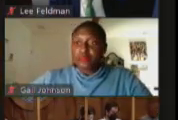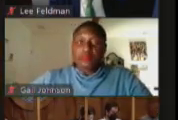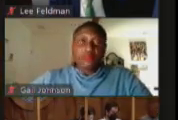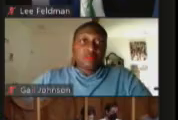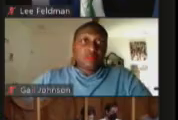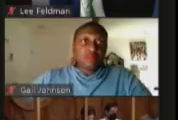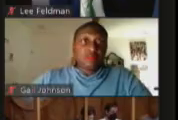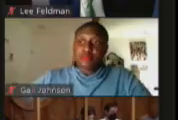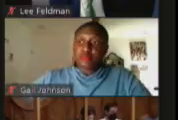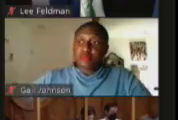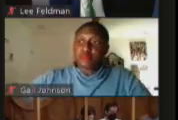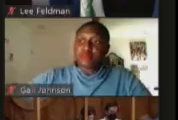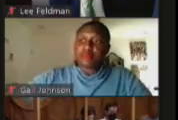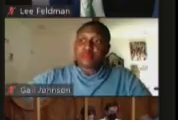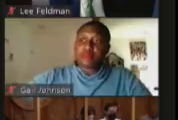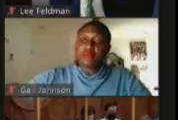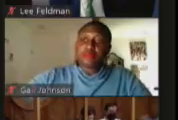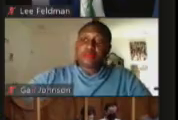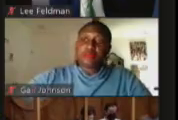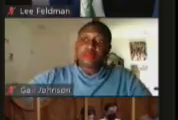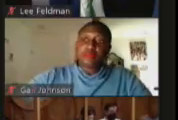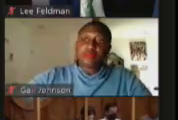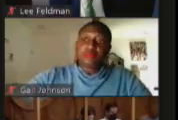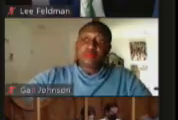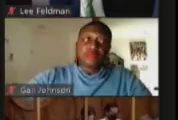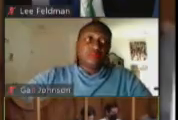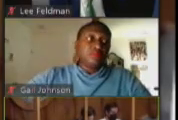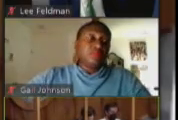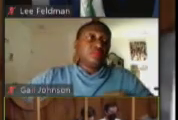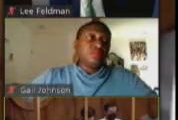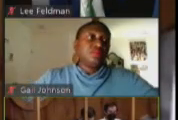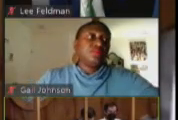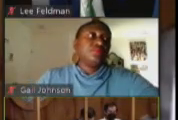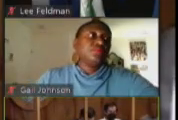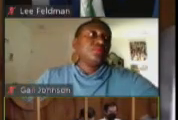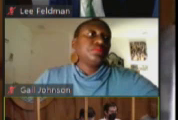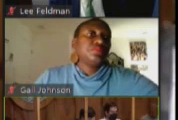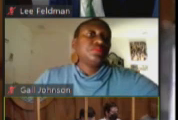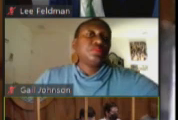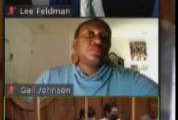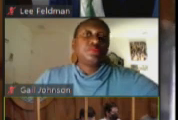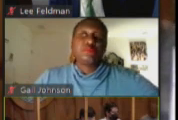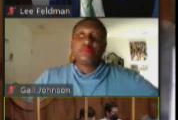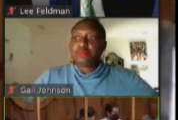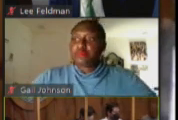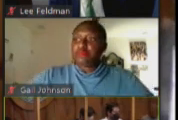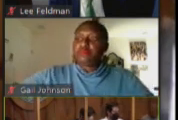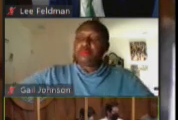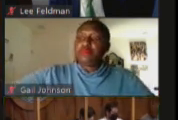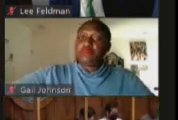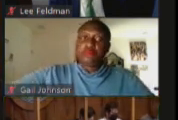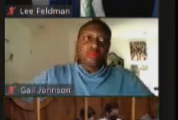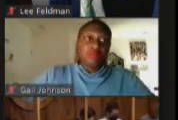Larry standing in for Adam for just a bit, and no calls. Larry, welcome. Good to see you. Good to see you, sir. Or hear you,